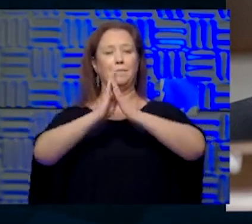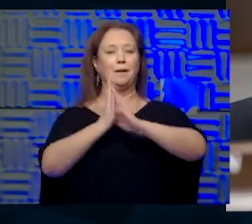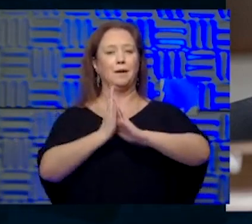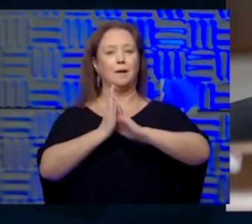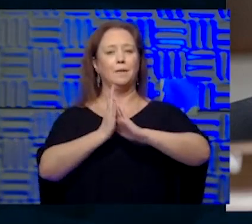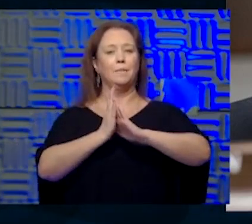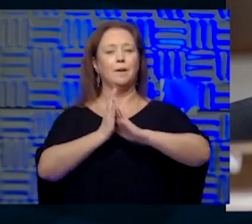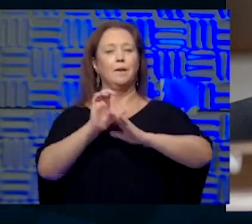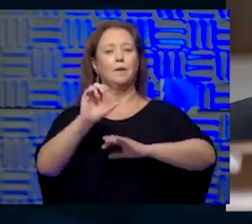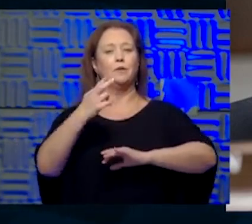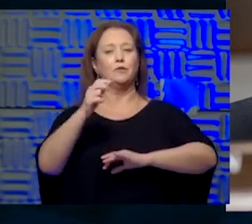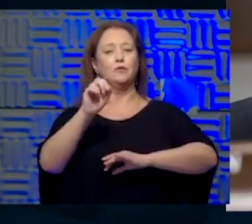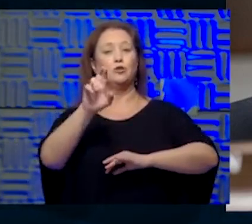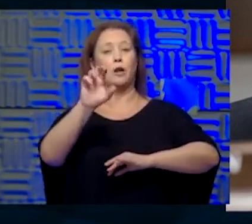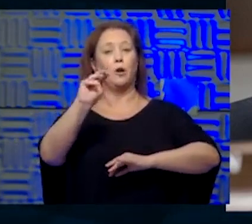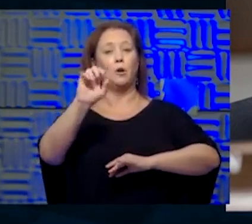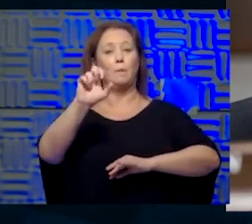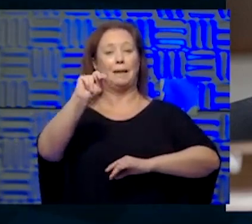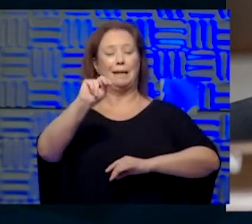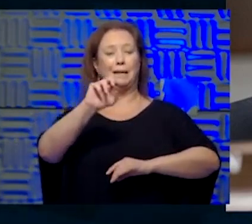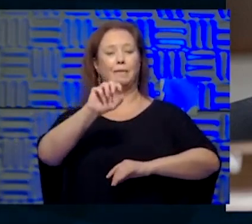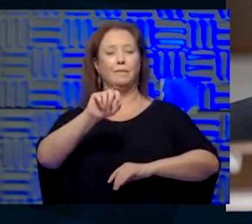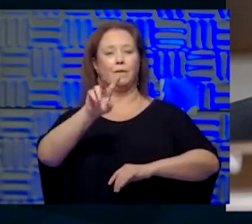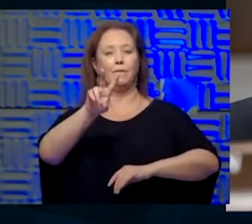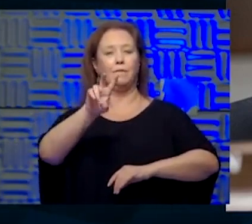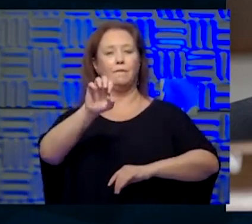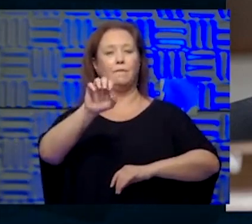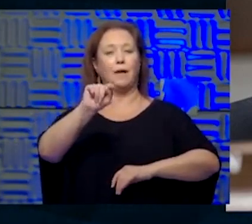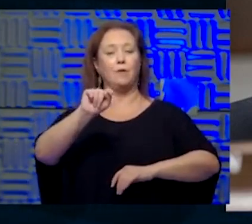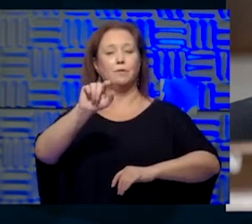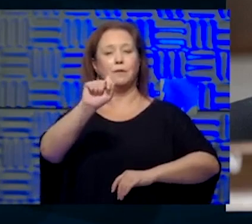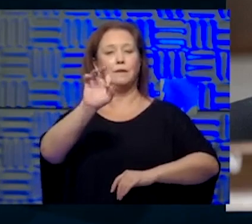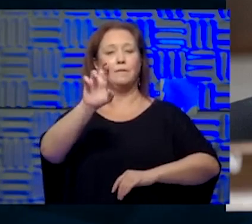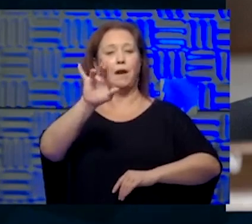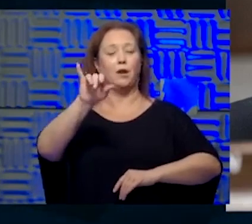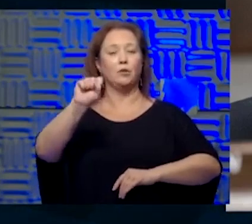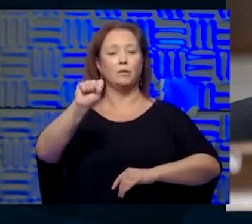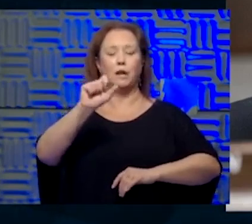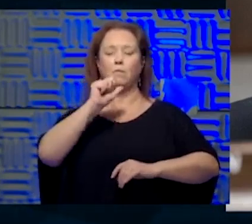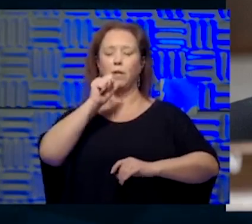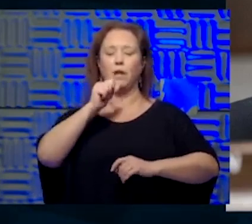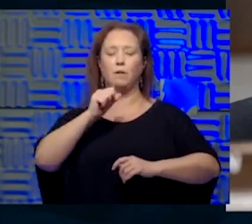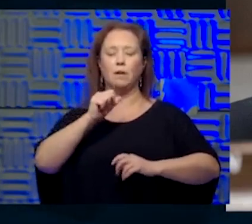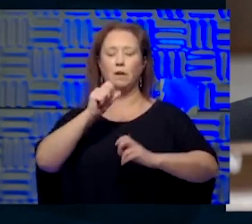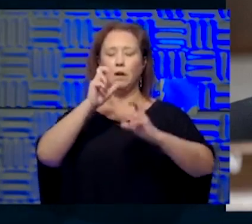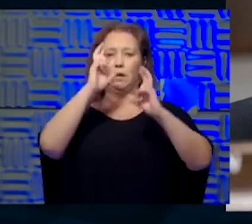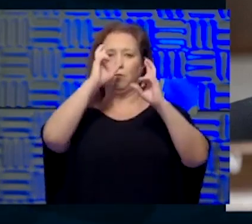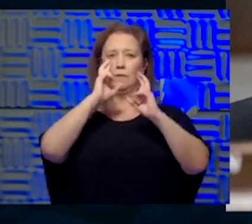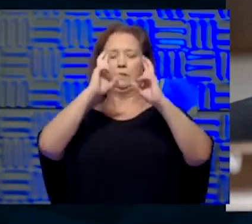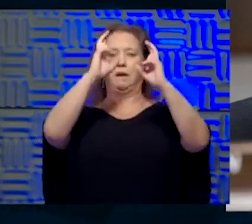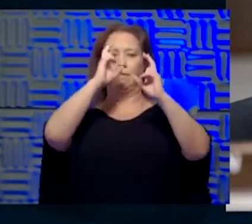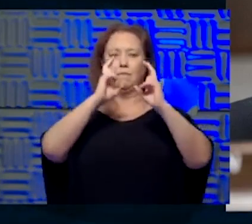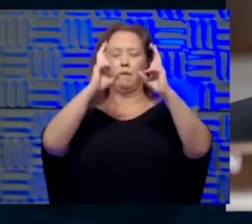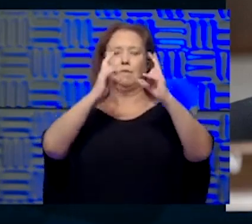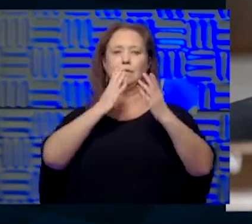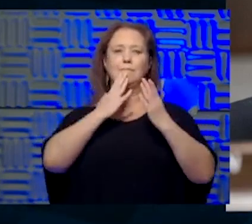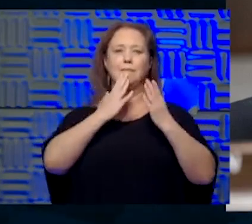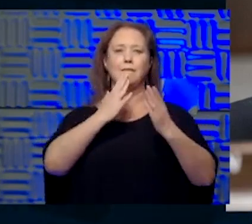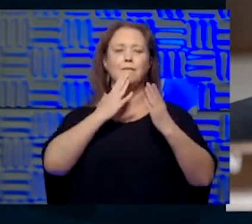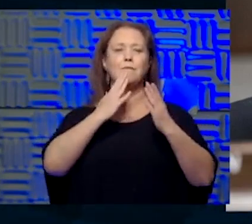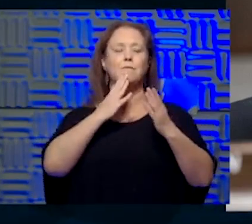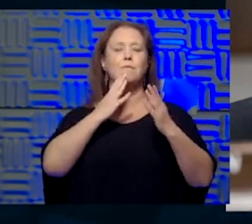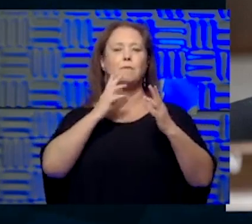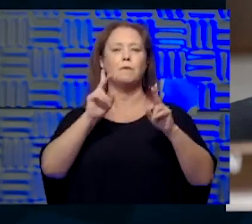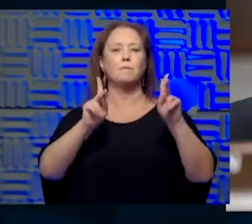on Veterans Affairs in the Senate. I would use this opportunity to pay great regard and respect, express gratitude to those who served our country,